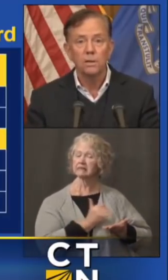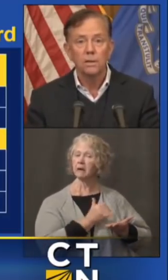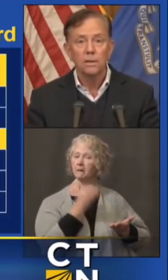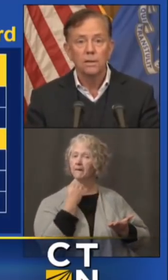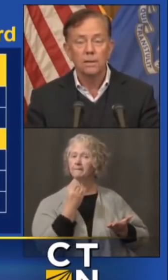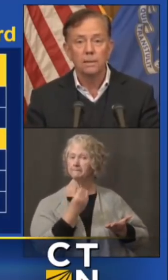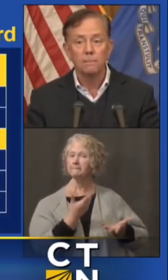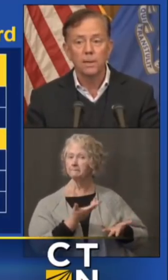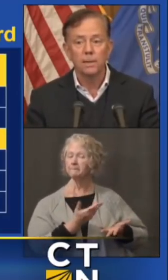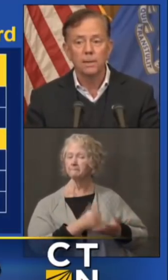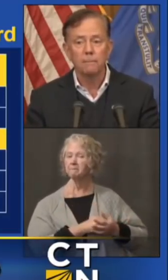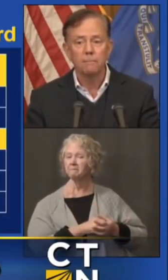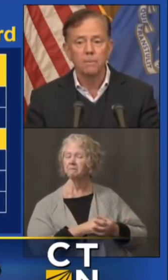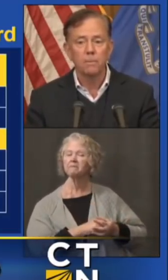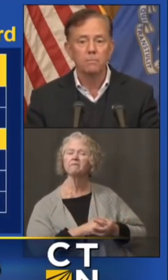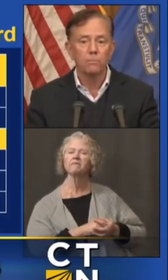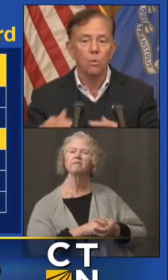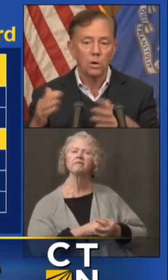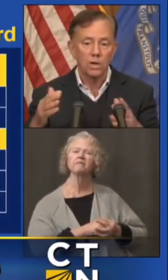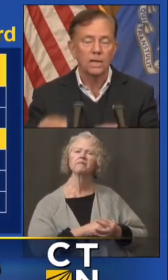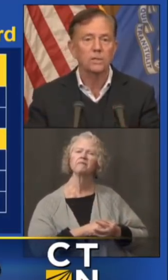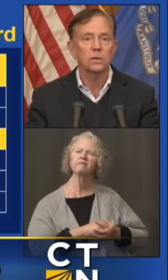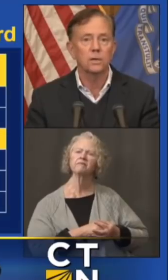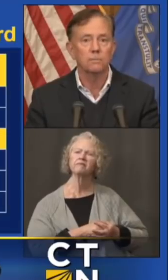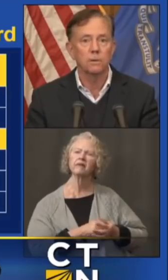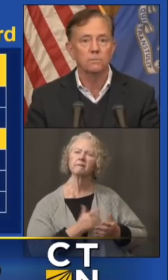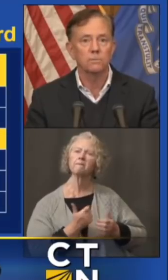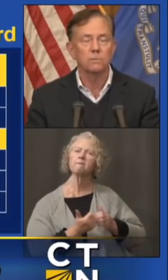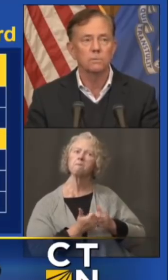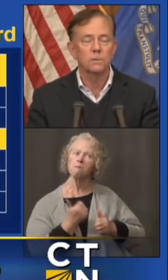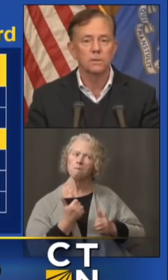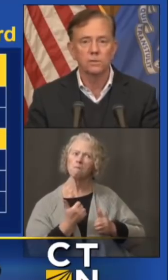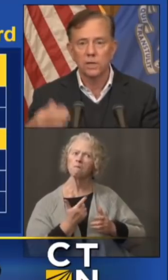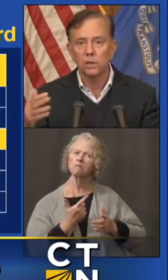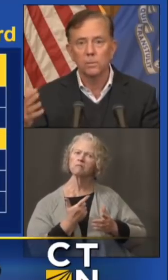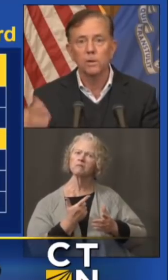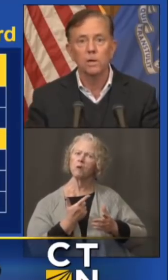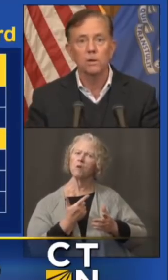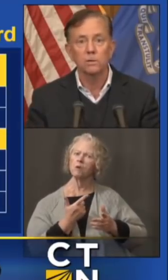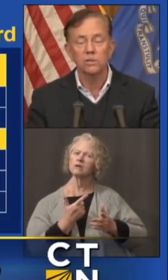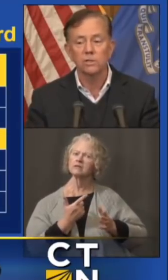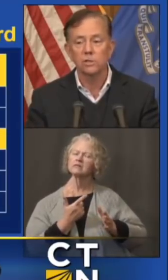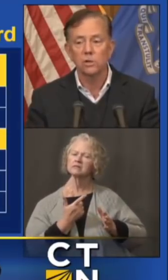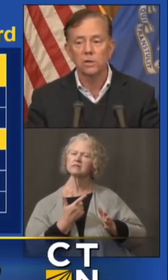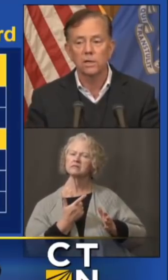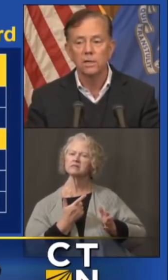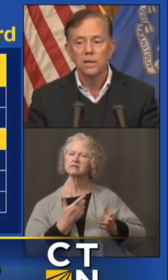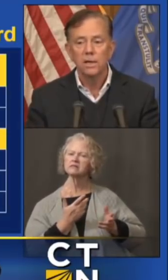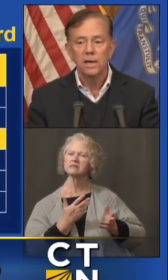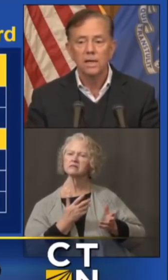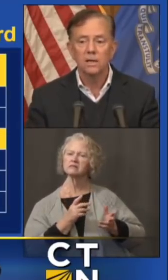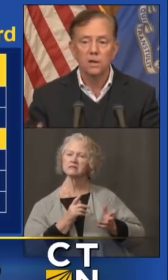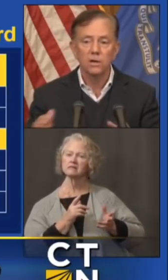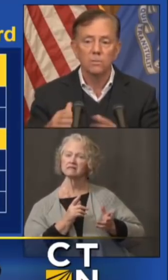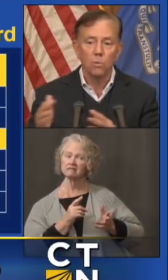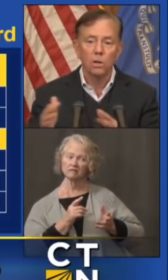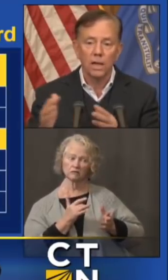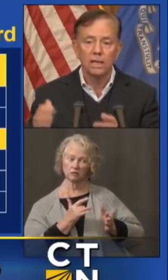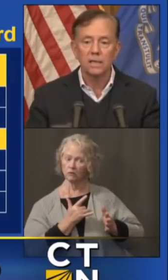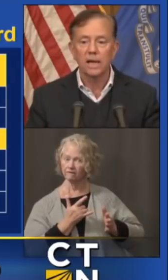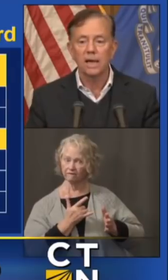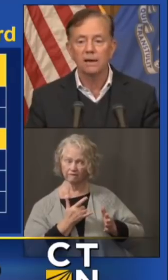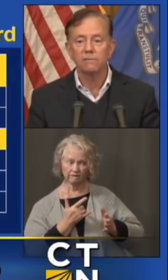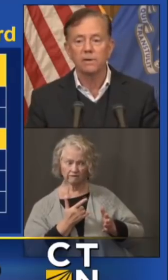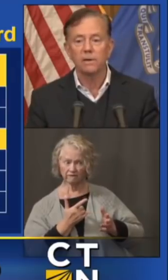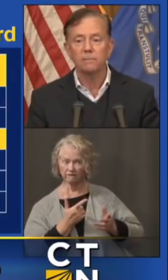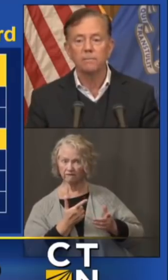all, but more not or telecommuting or distance learning. And there you're more